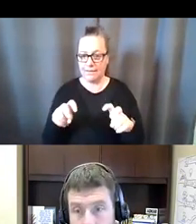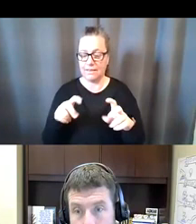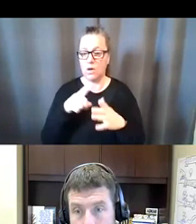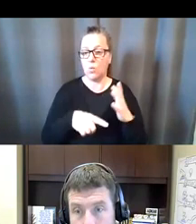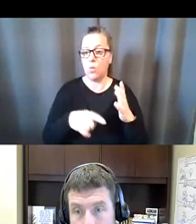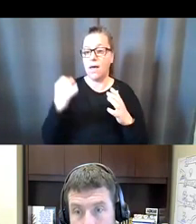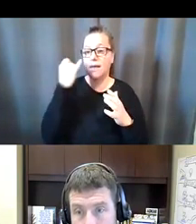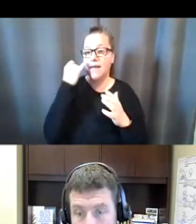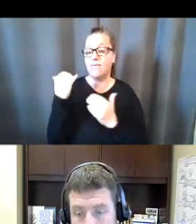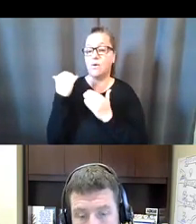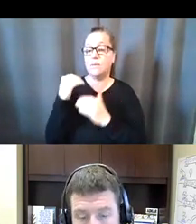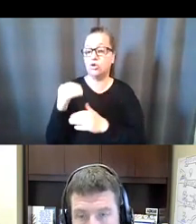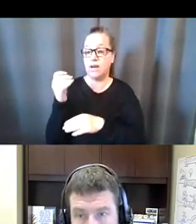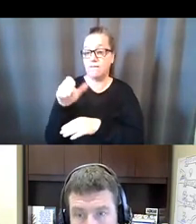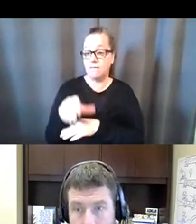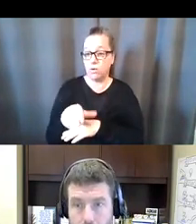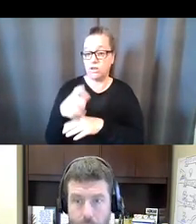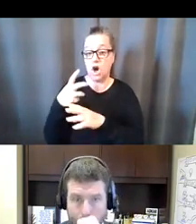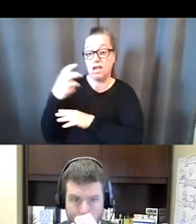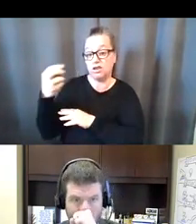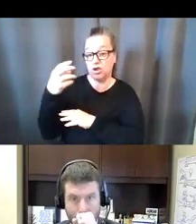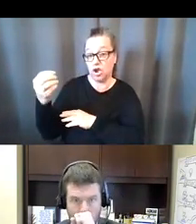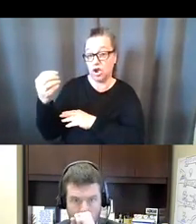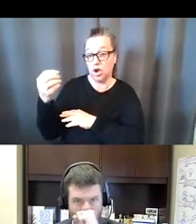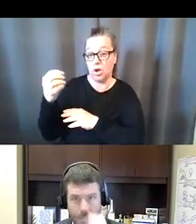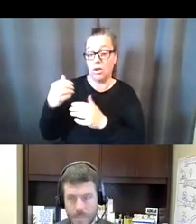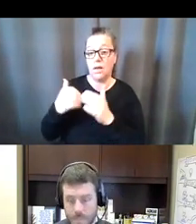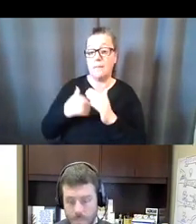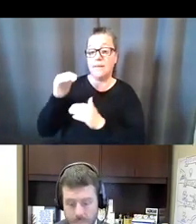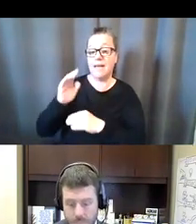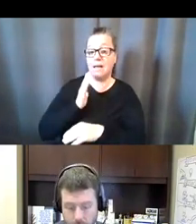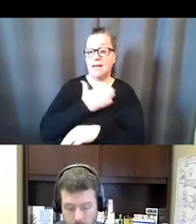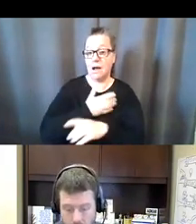the restraining forces of change are external and beyond our control?